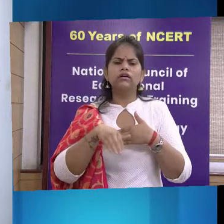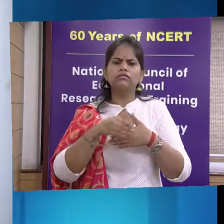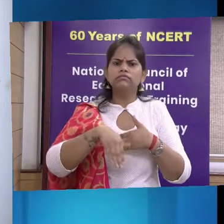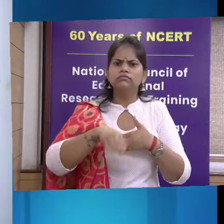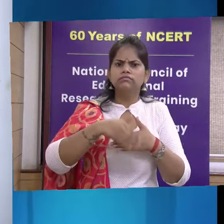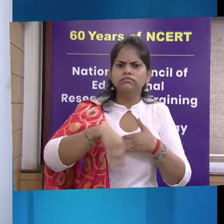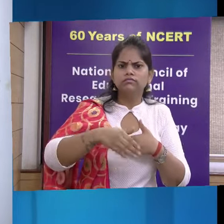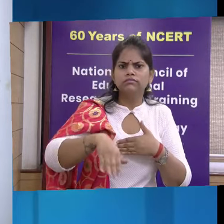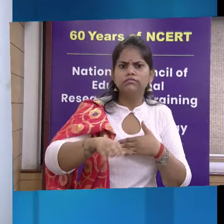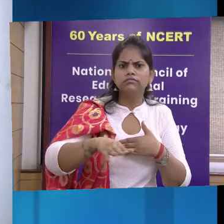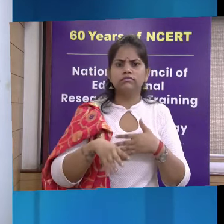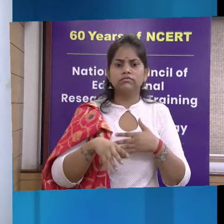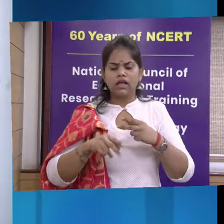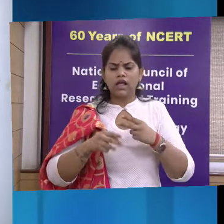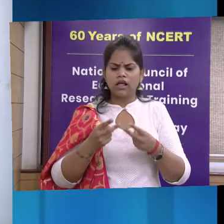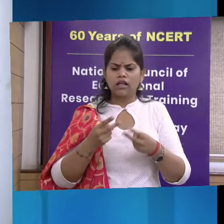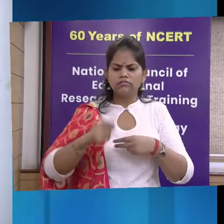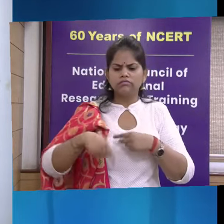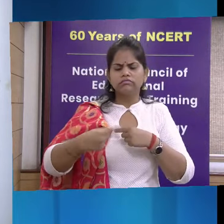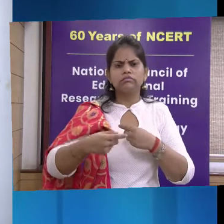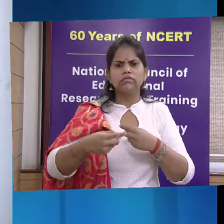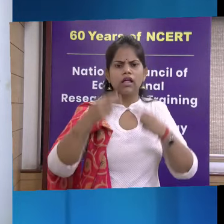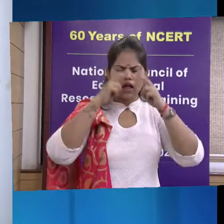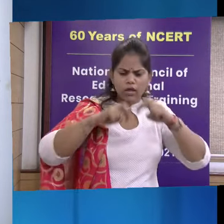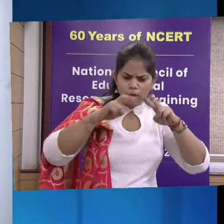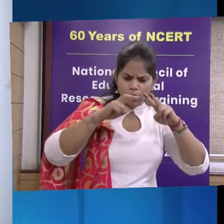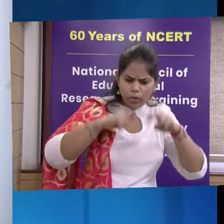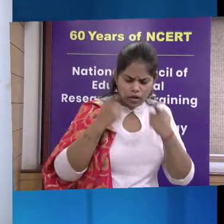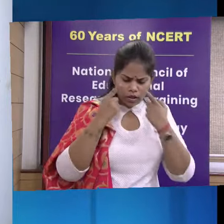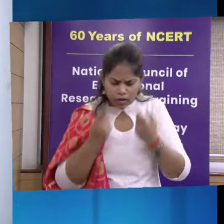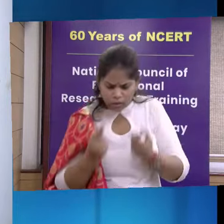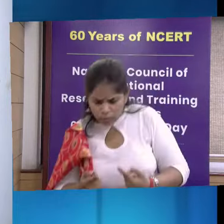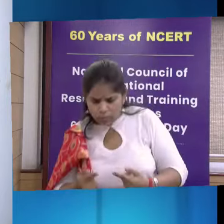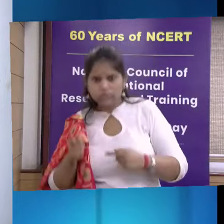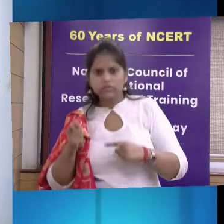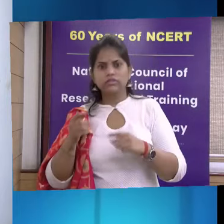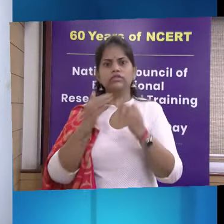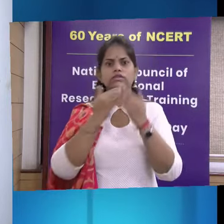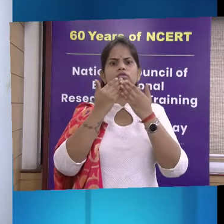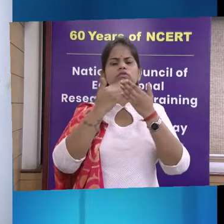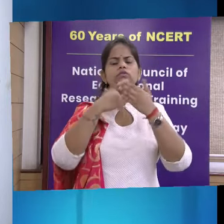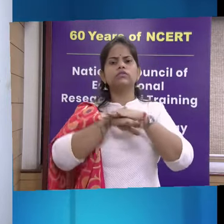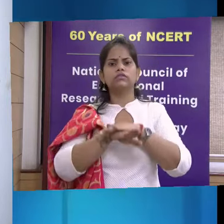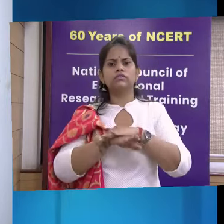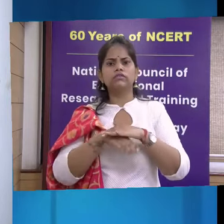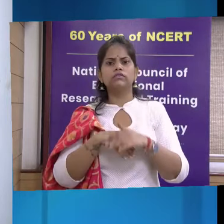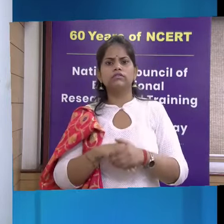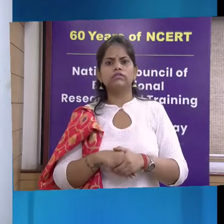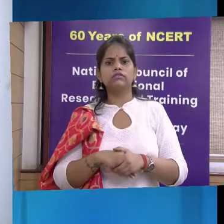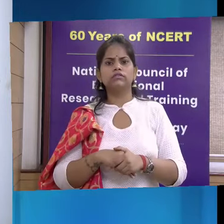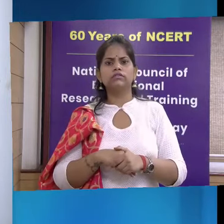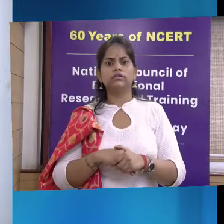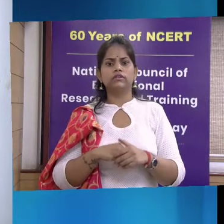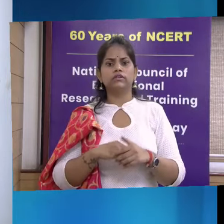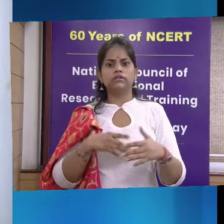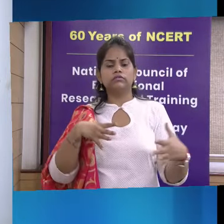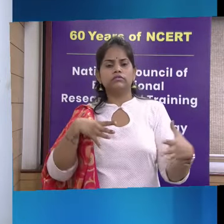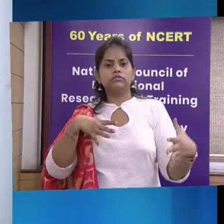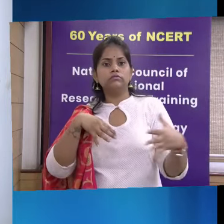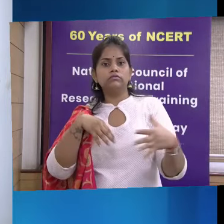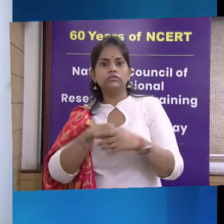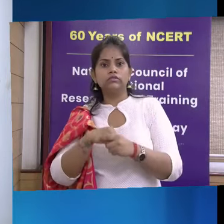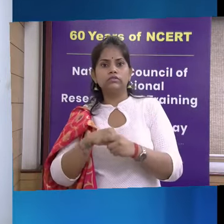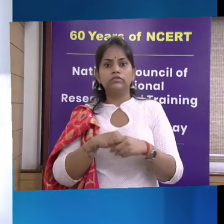comprehensive evaluations in schools. It contributed towards inclusive education,